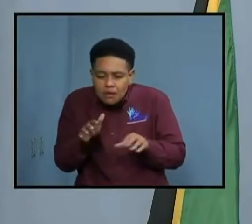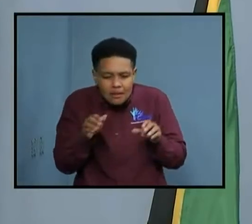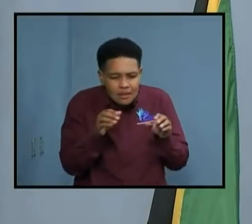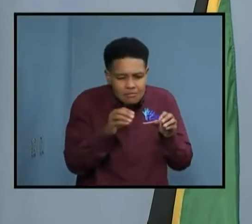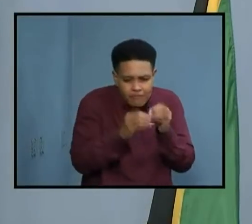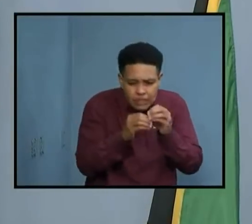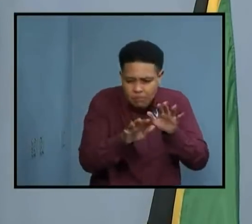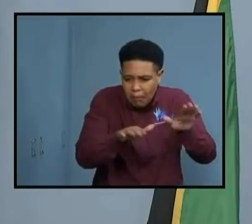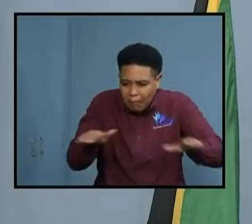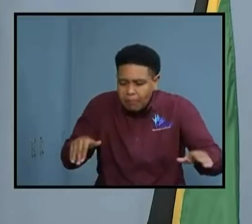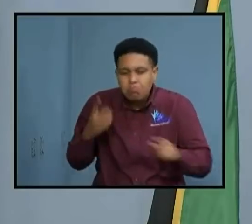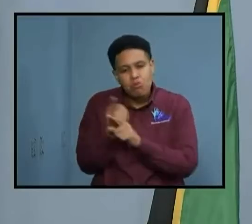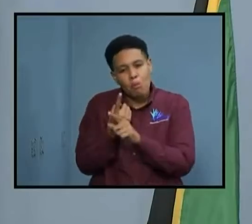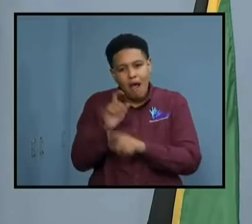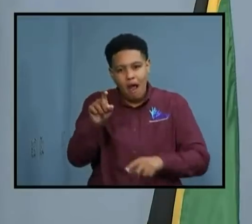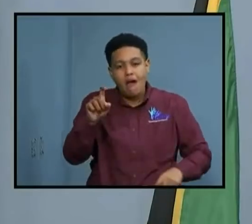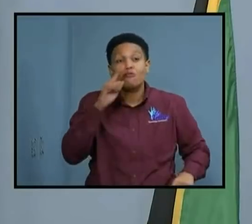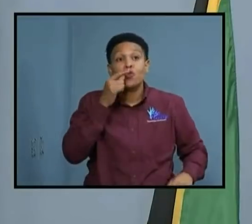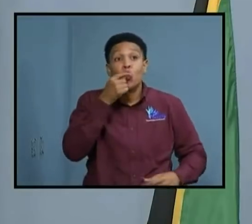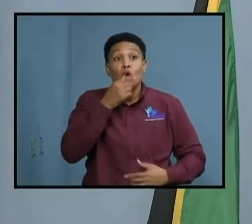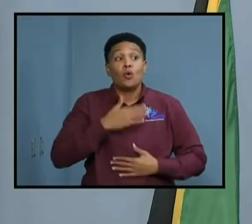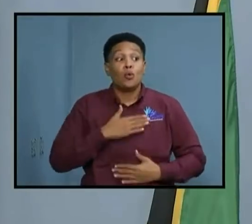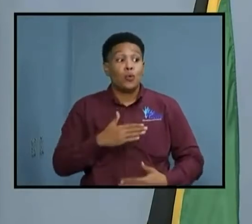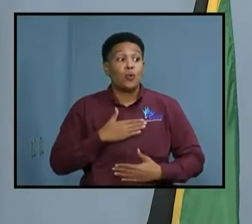to ventilators, we are now at